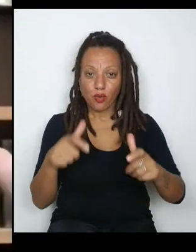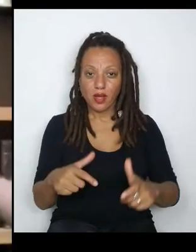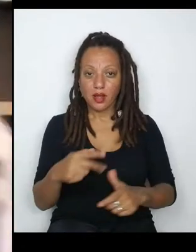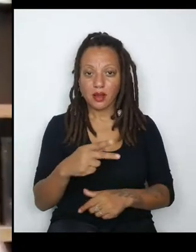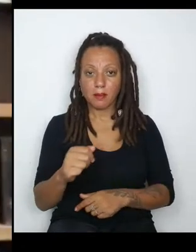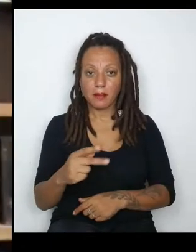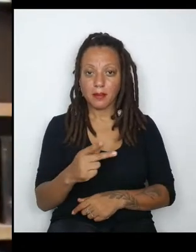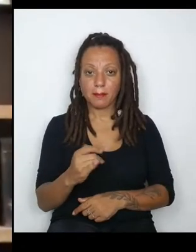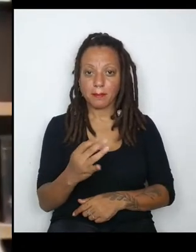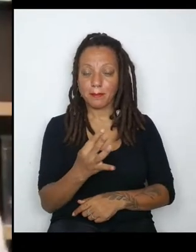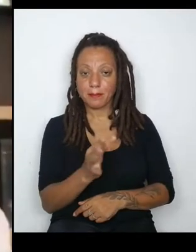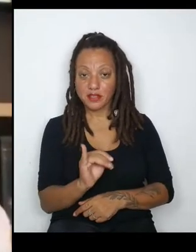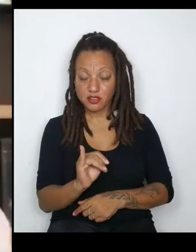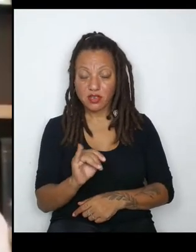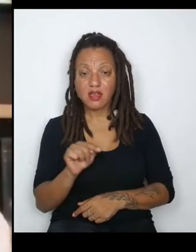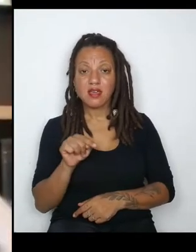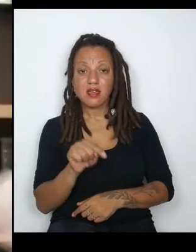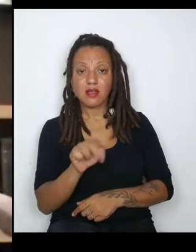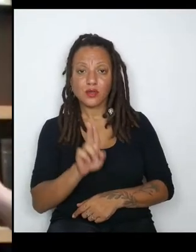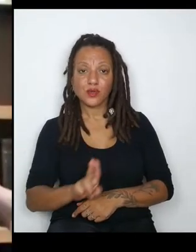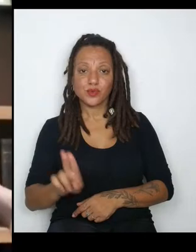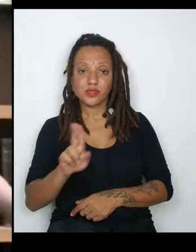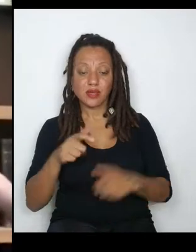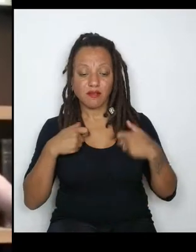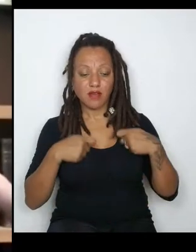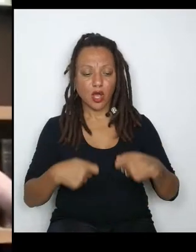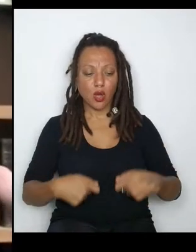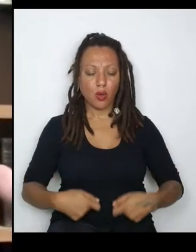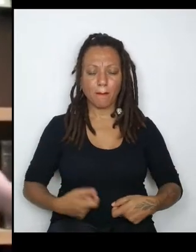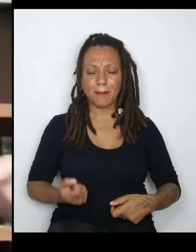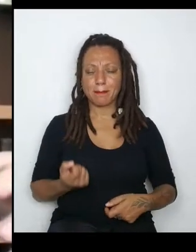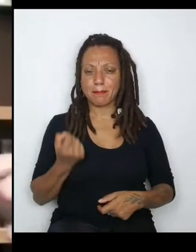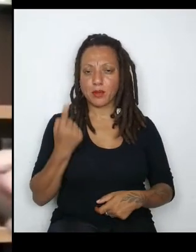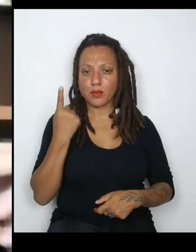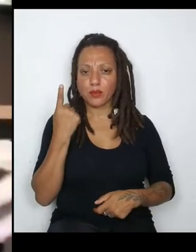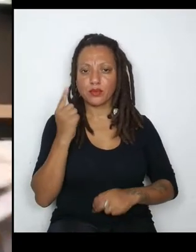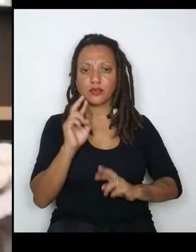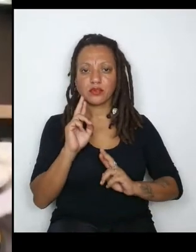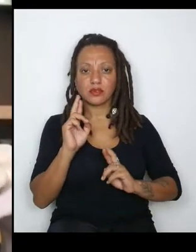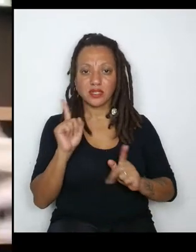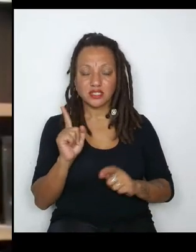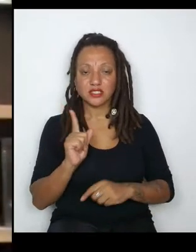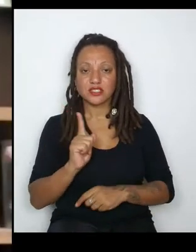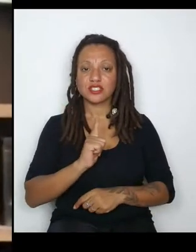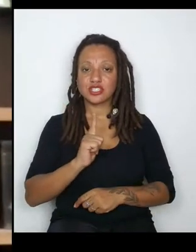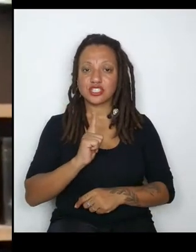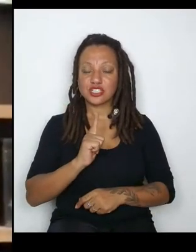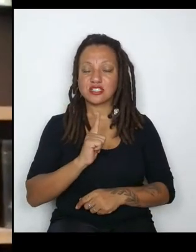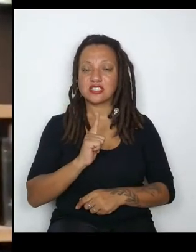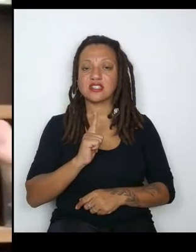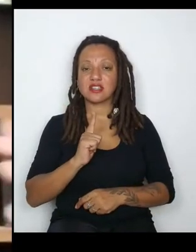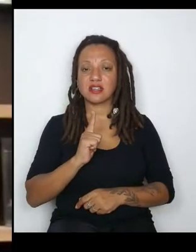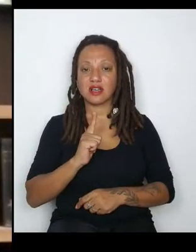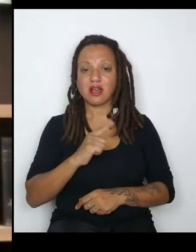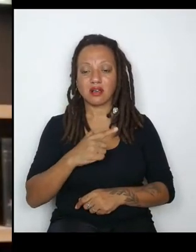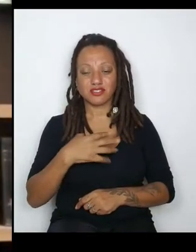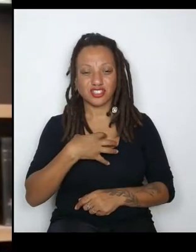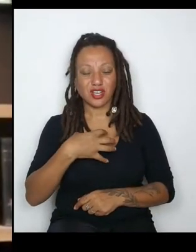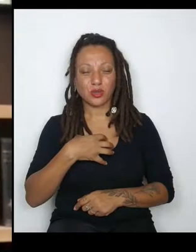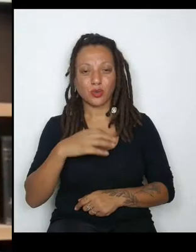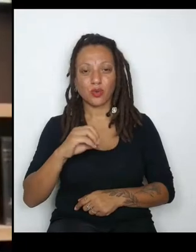strange costumes long hair and his buffalo bill wild west costume they said to him they called him ta'ata a man